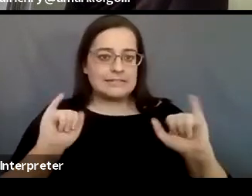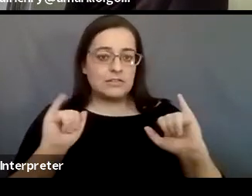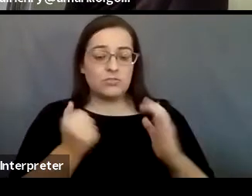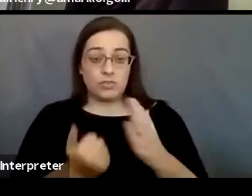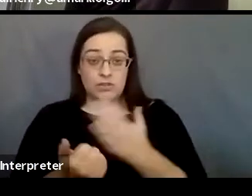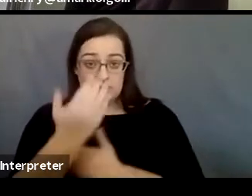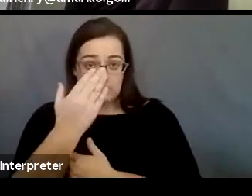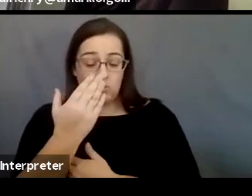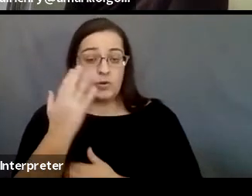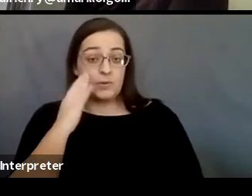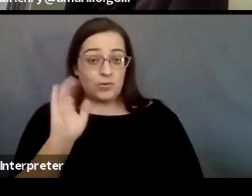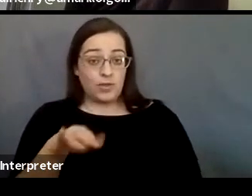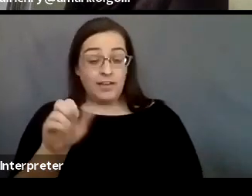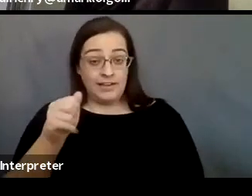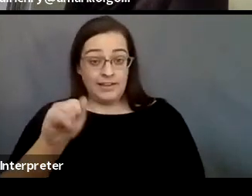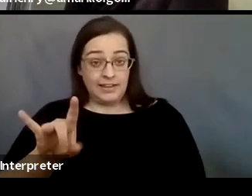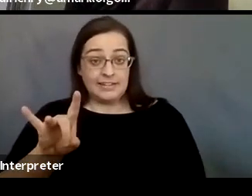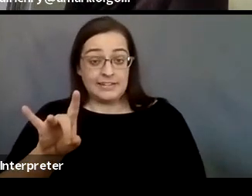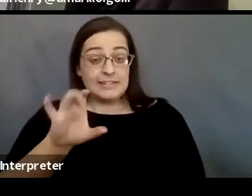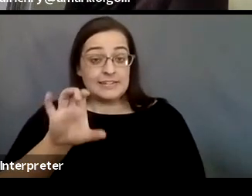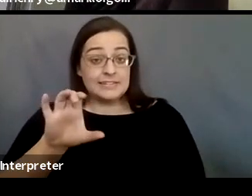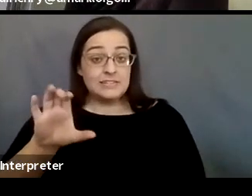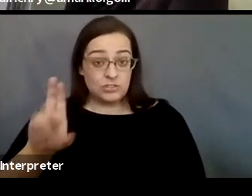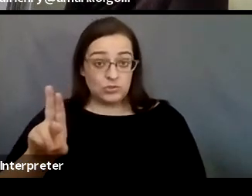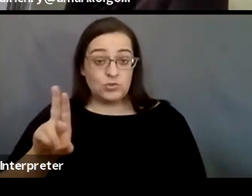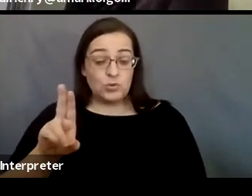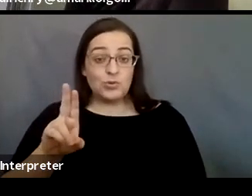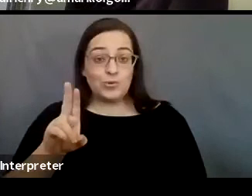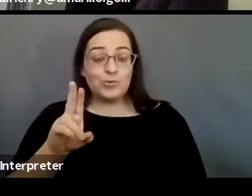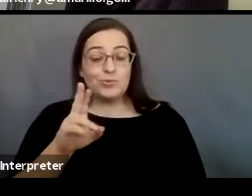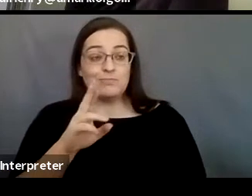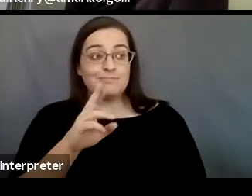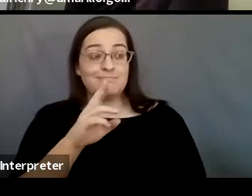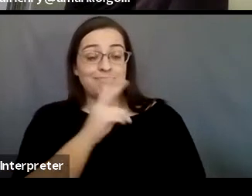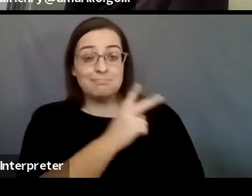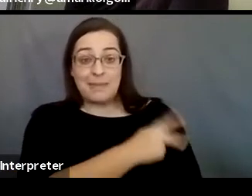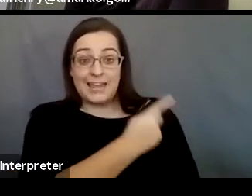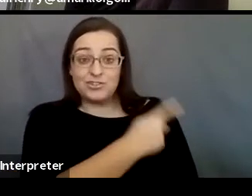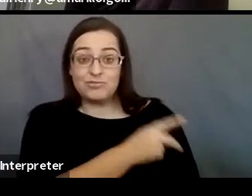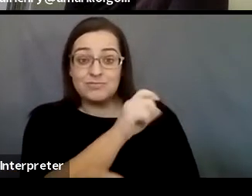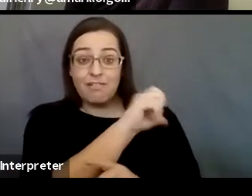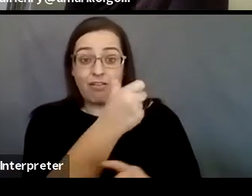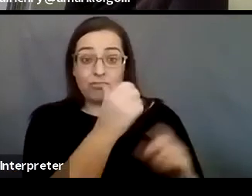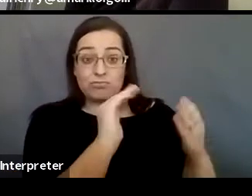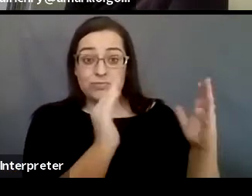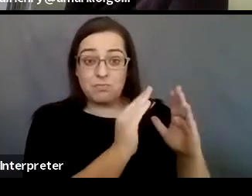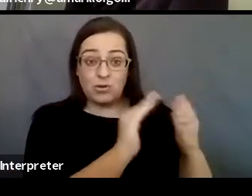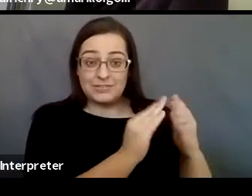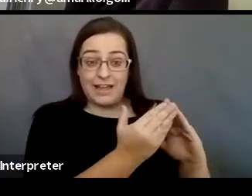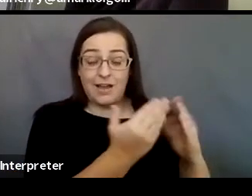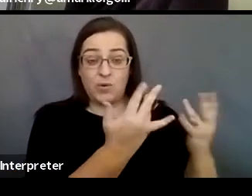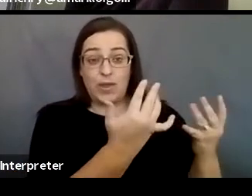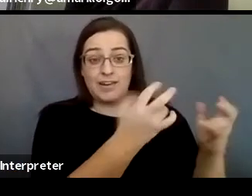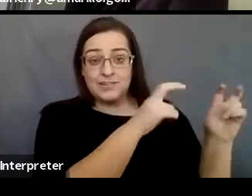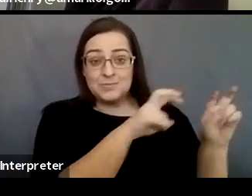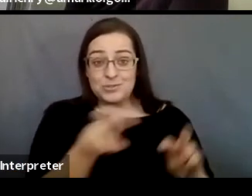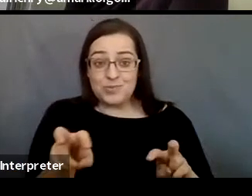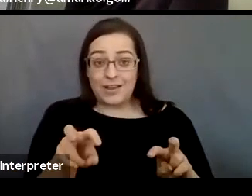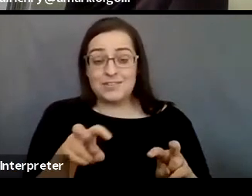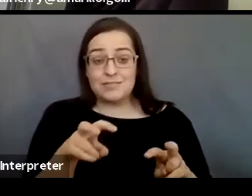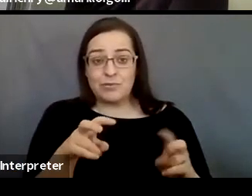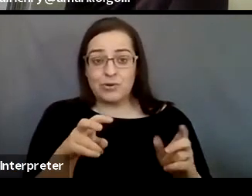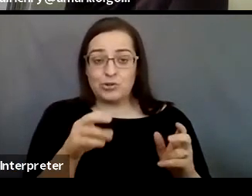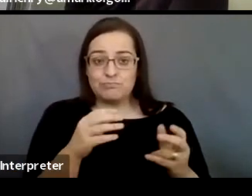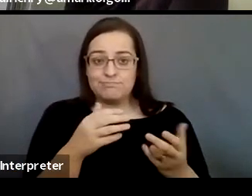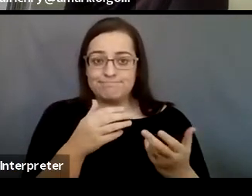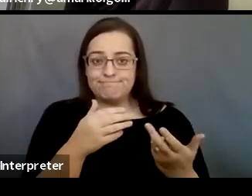aware that there are 18 critical care patients out in the region who are waiting to be transferred to a higher level of care. So that's been the big